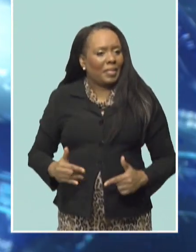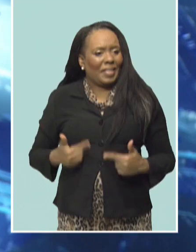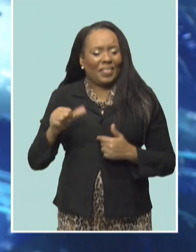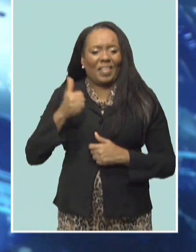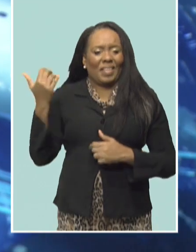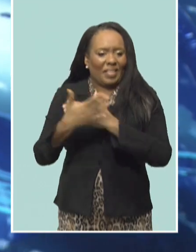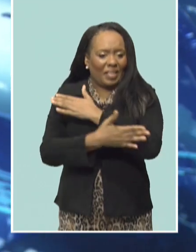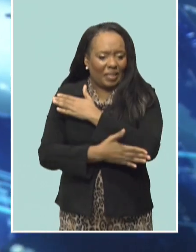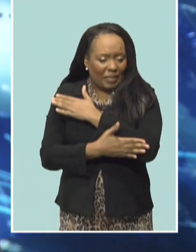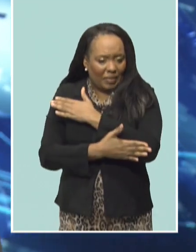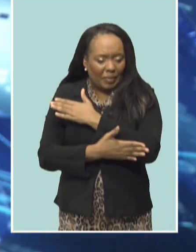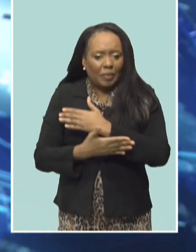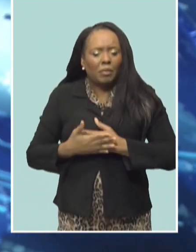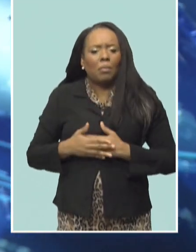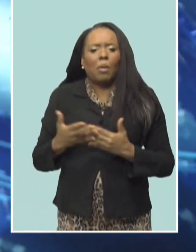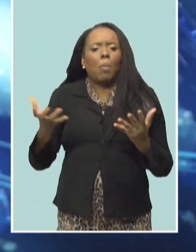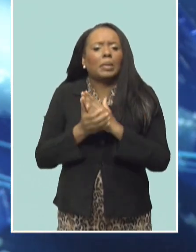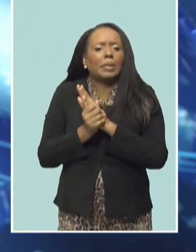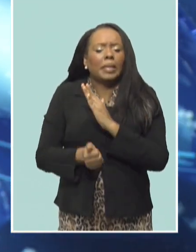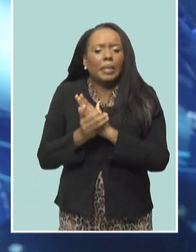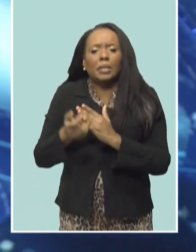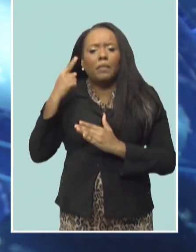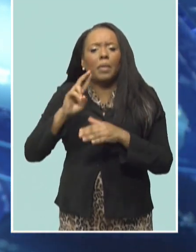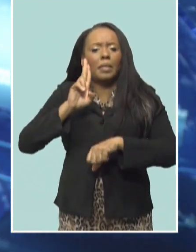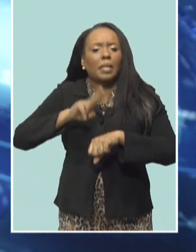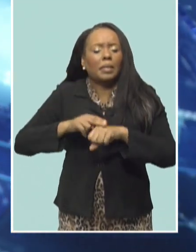can use in terms of national development?